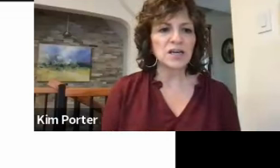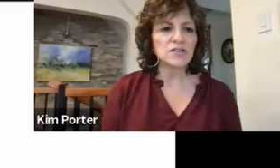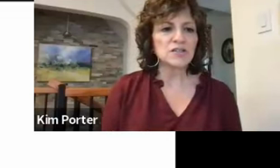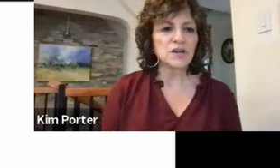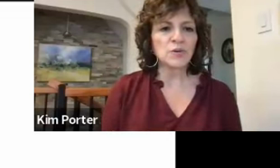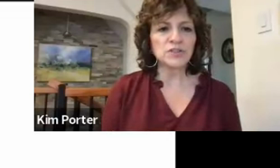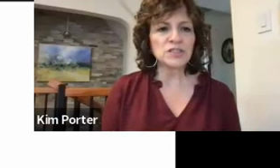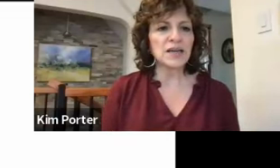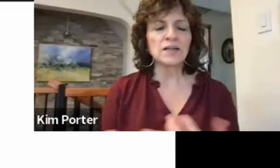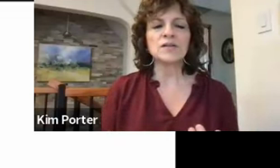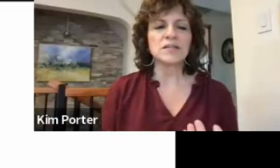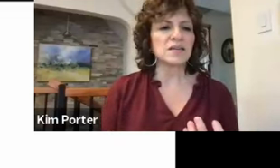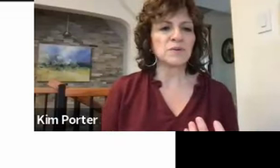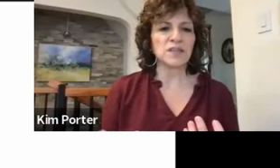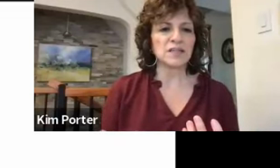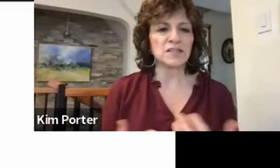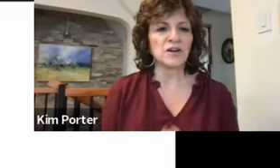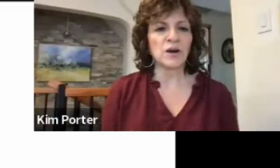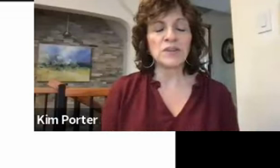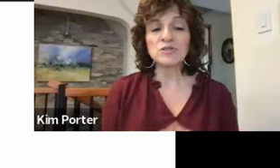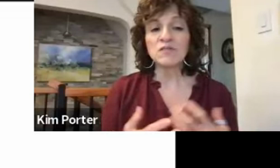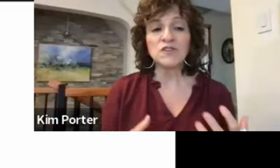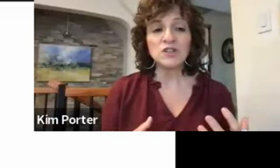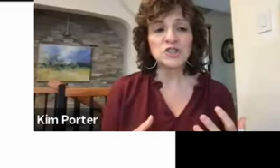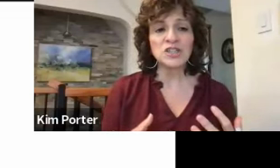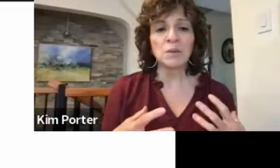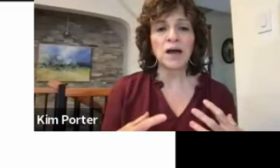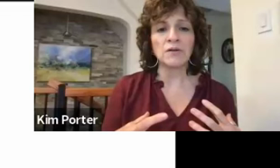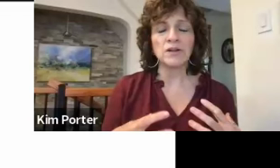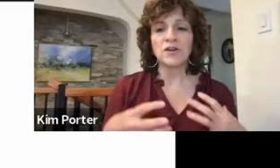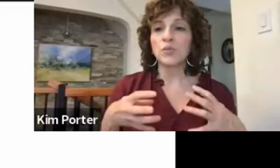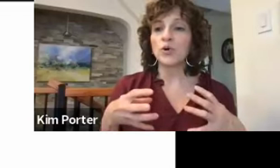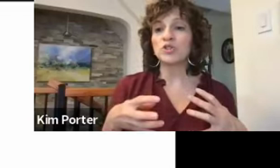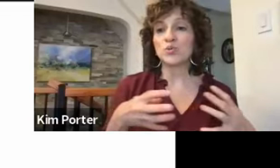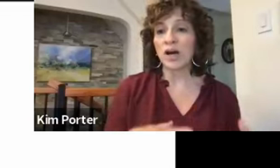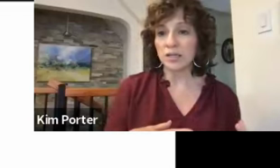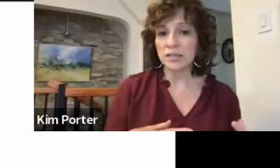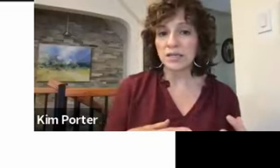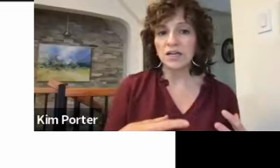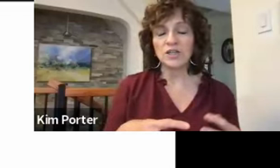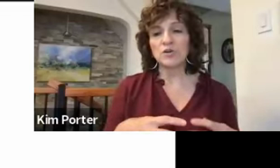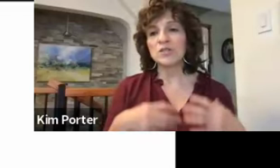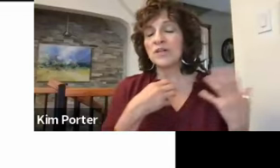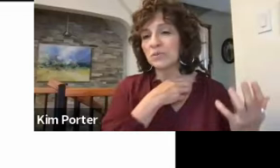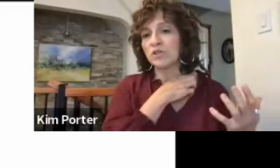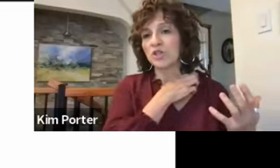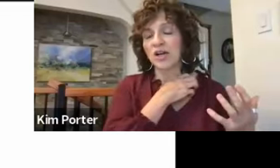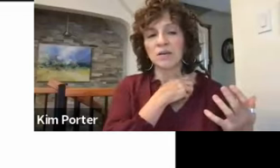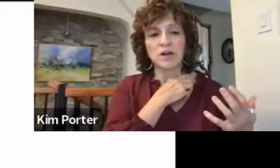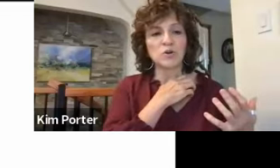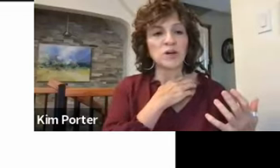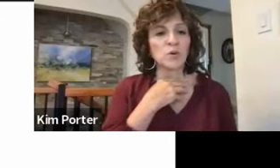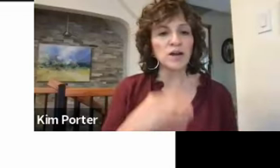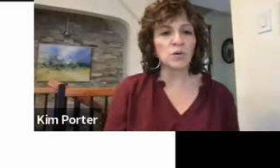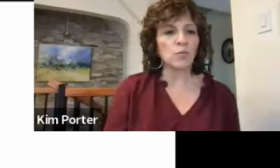questions. So just take a look at some of these. There's confusion about the word drugs, especially when you're